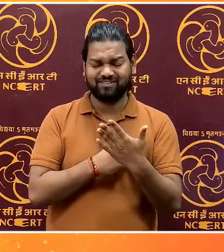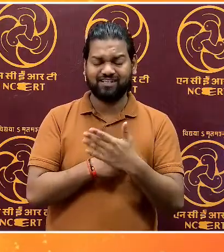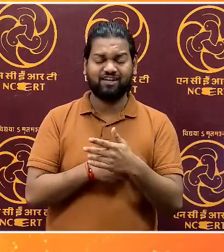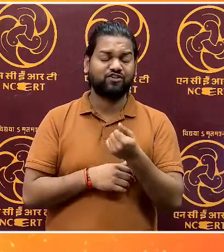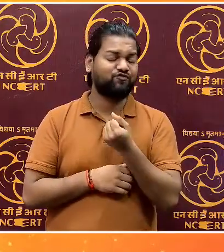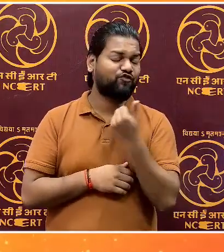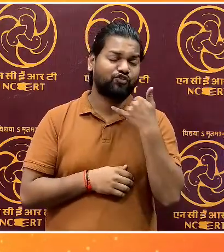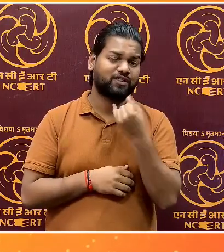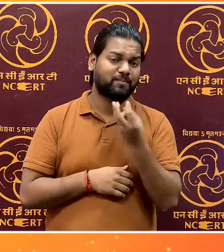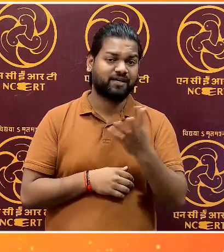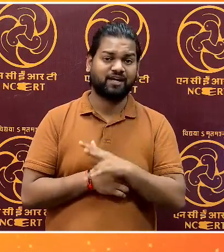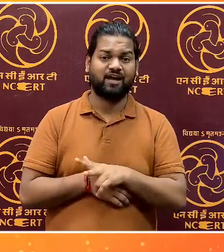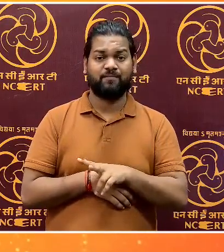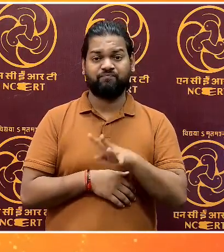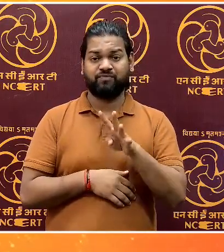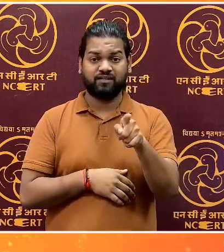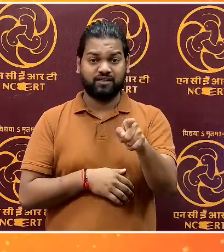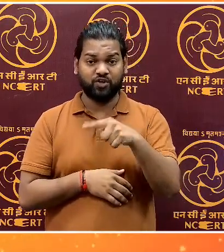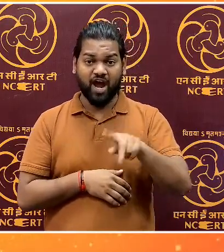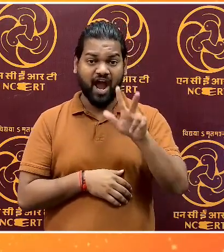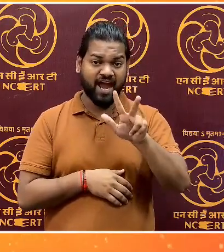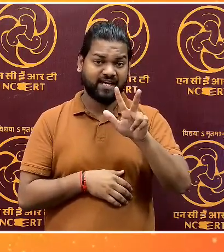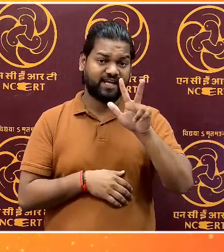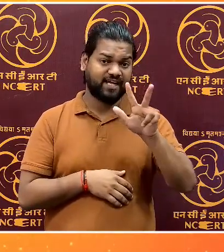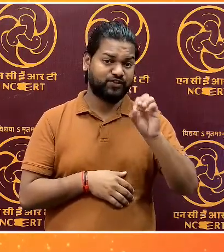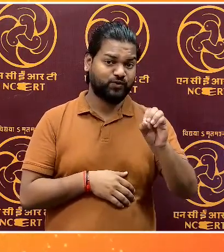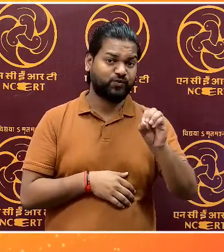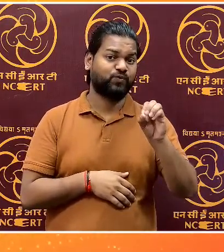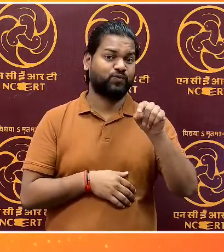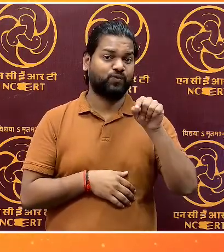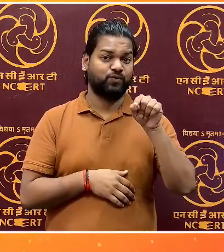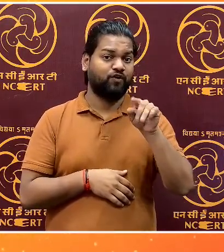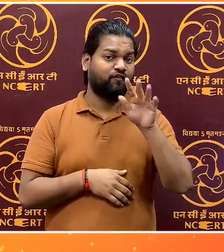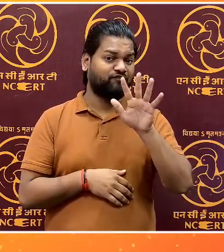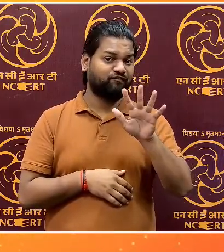8800 and you can also email your queries to